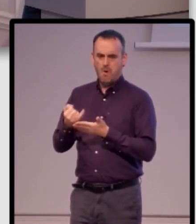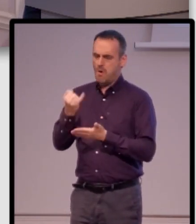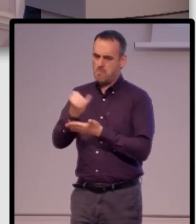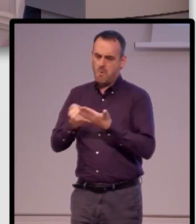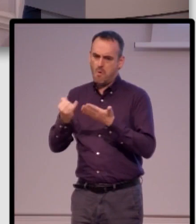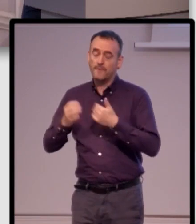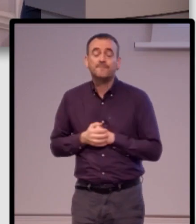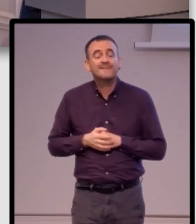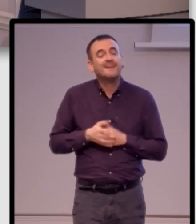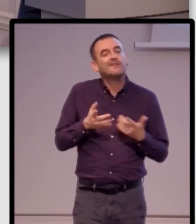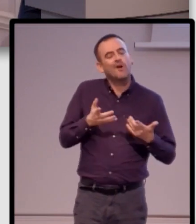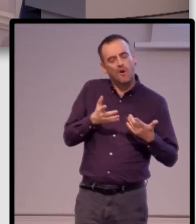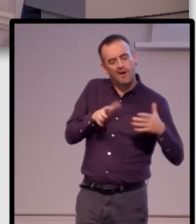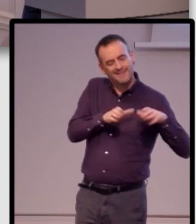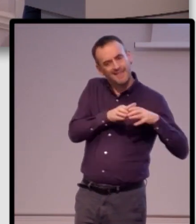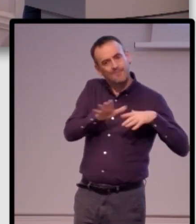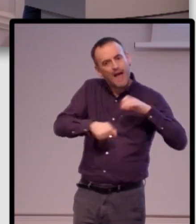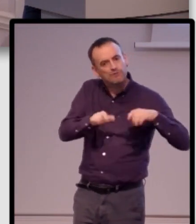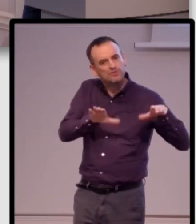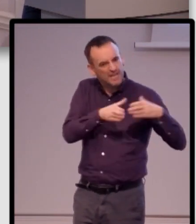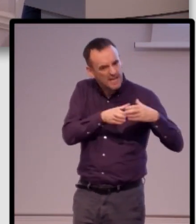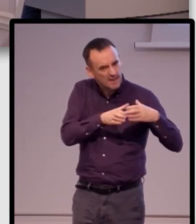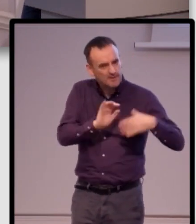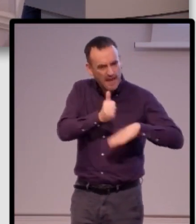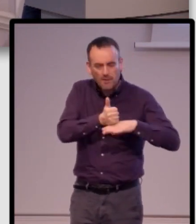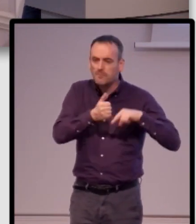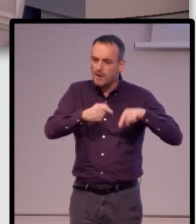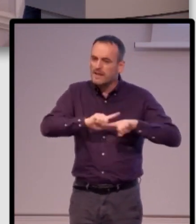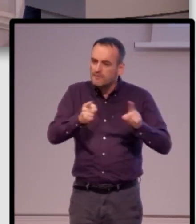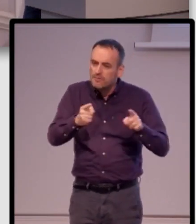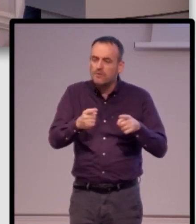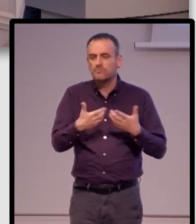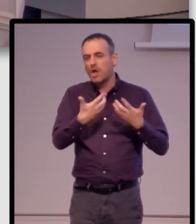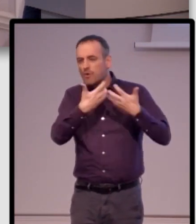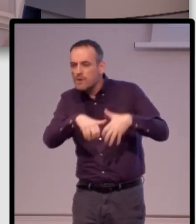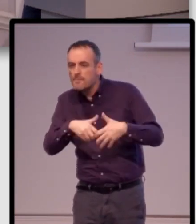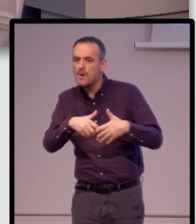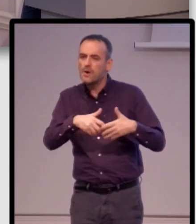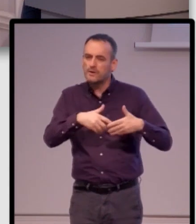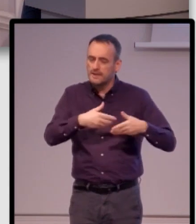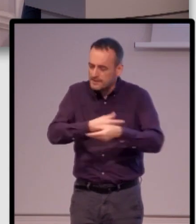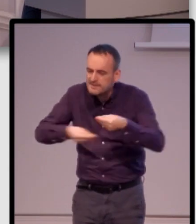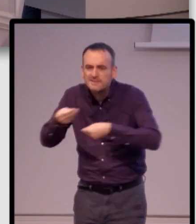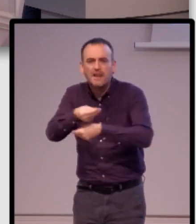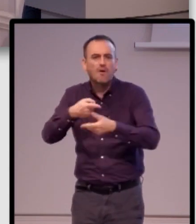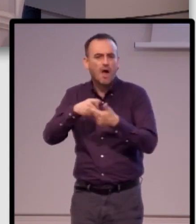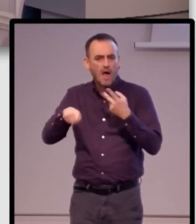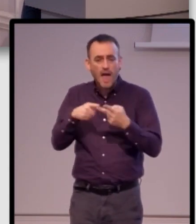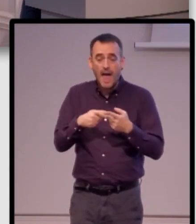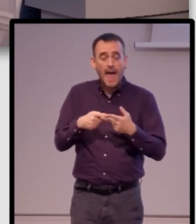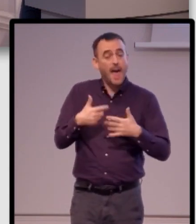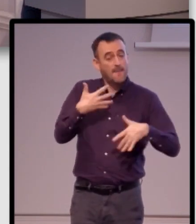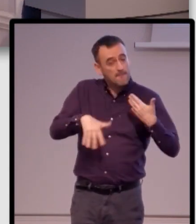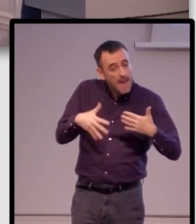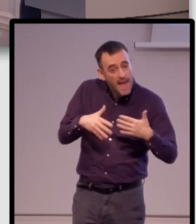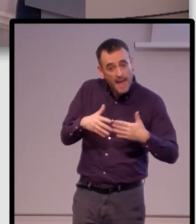developed quite quickly throughout the country, set up syringe drivers for pain management, and they helped with care such as washing or